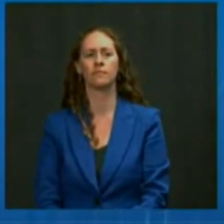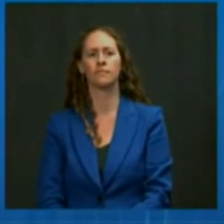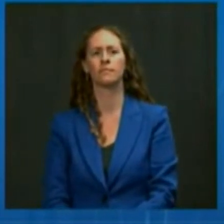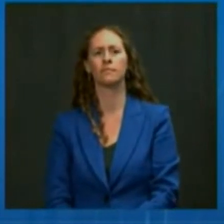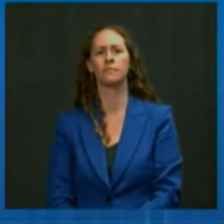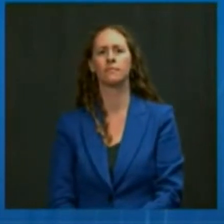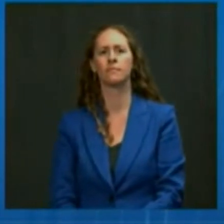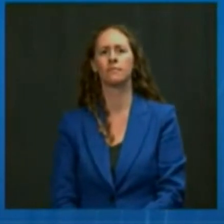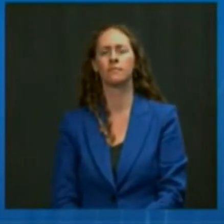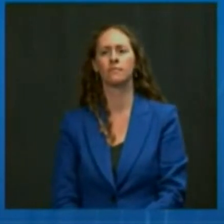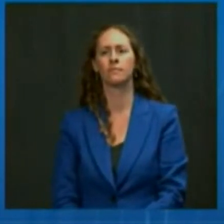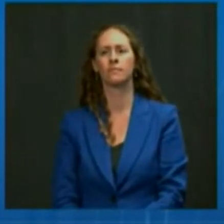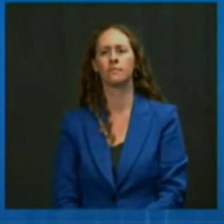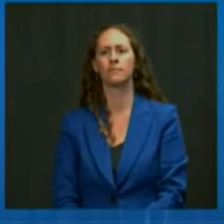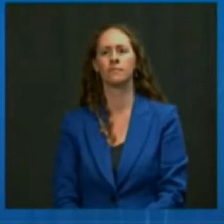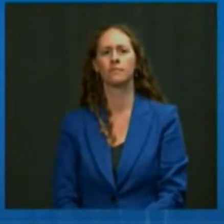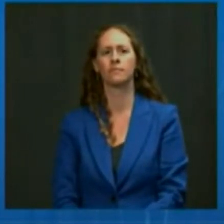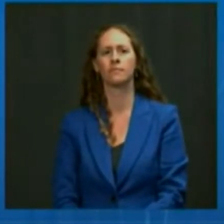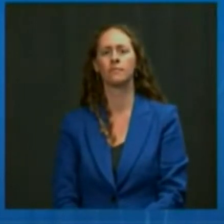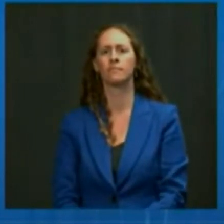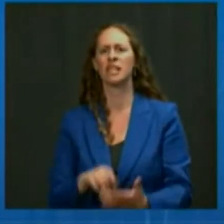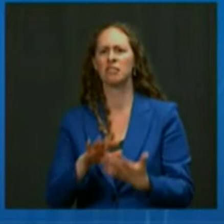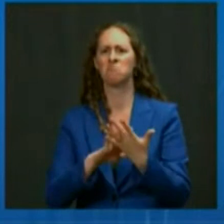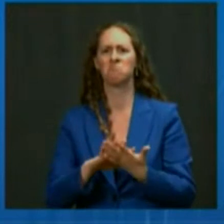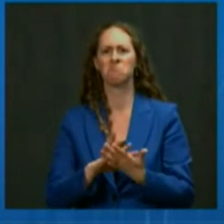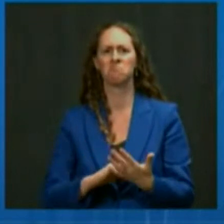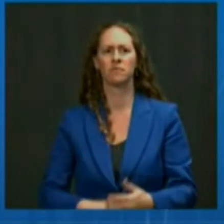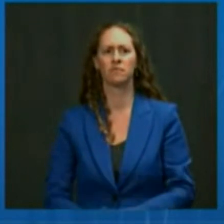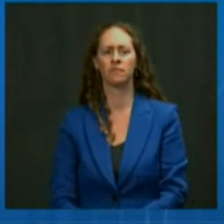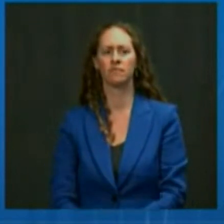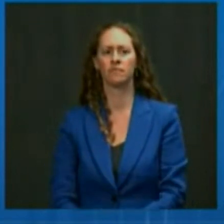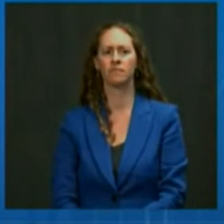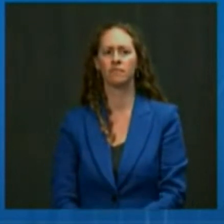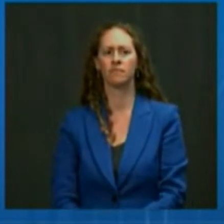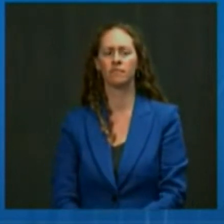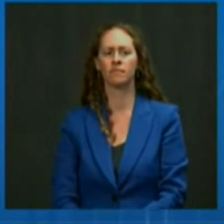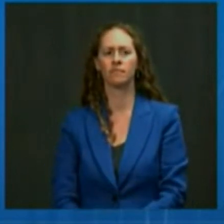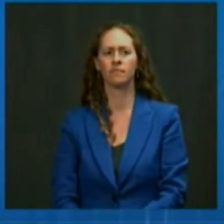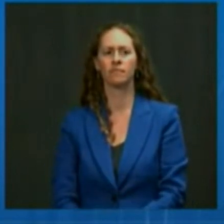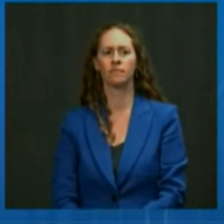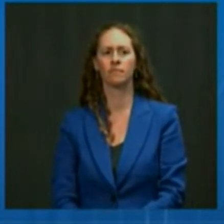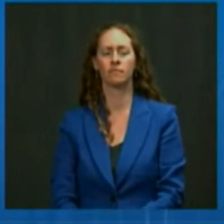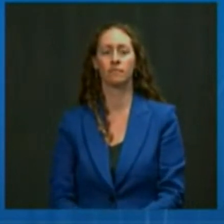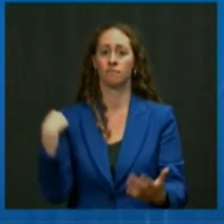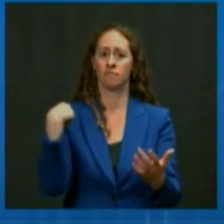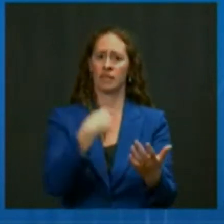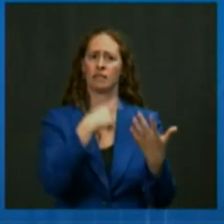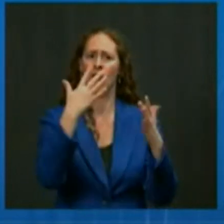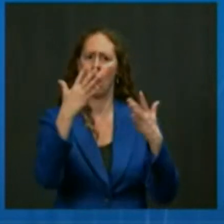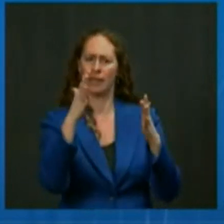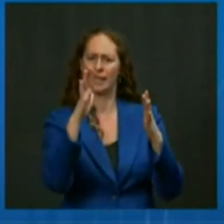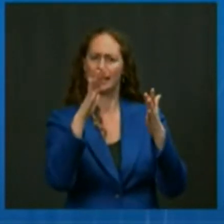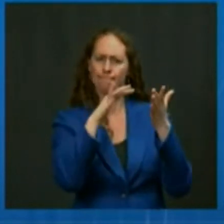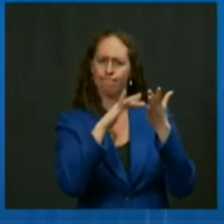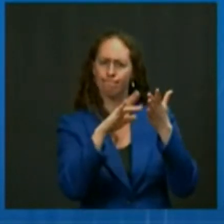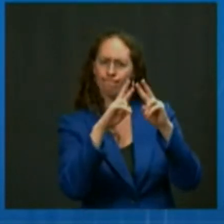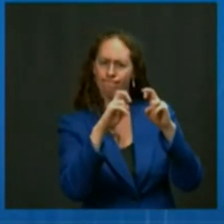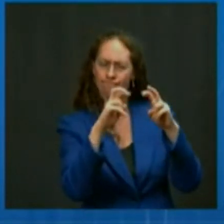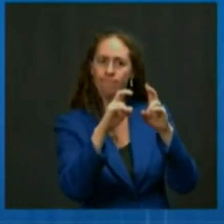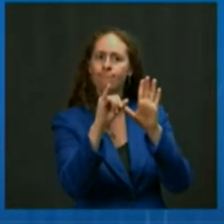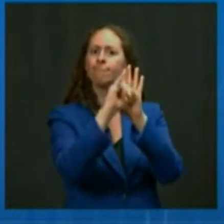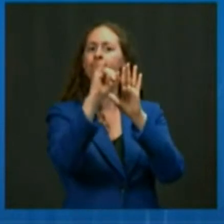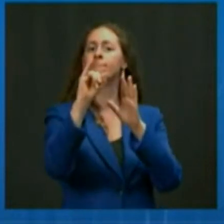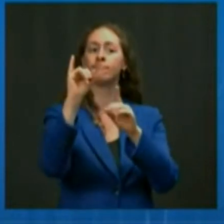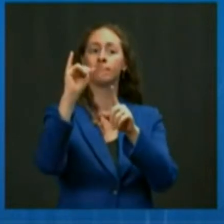how we were looking at this. We did see that around the 6-month mark in the data, you start to see increases